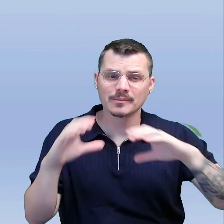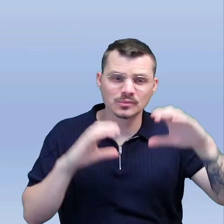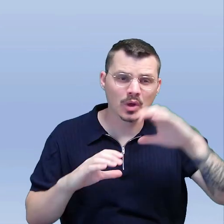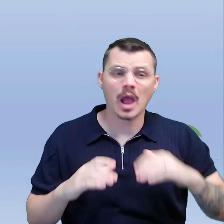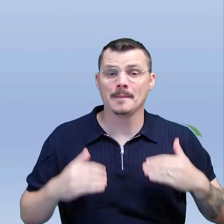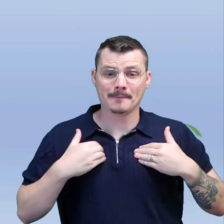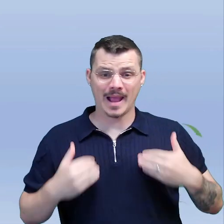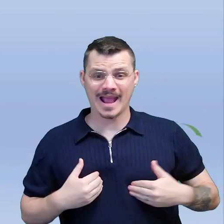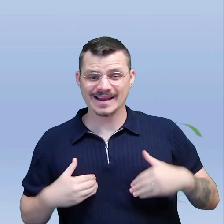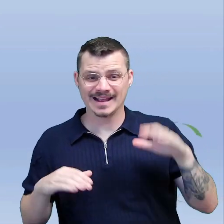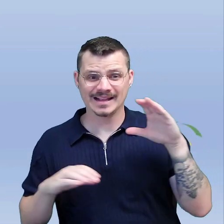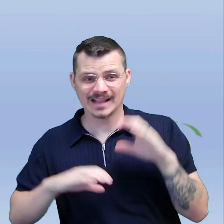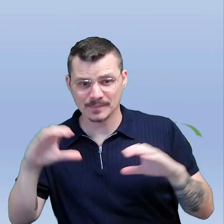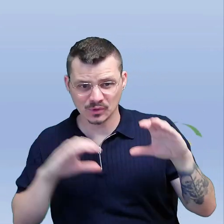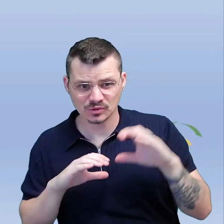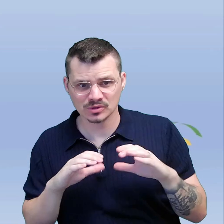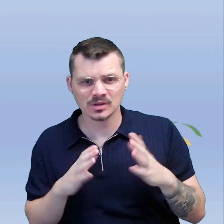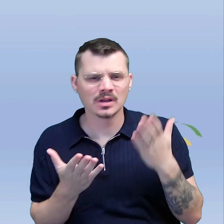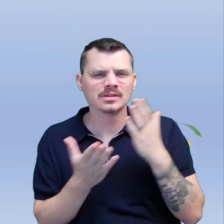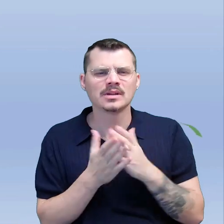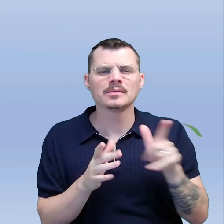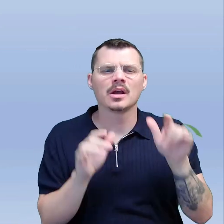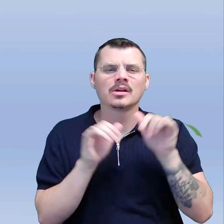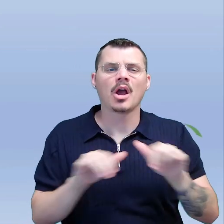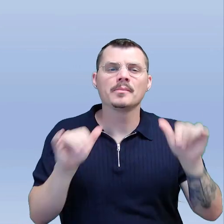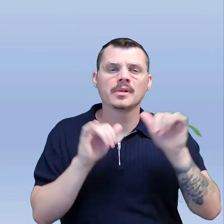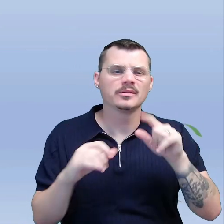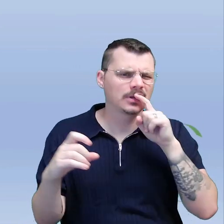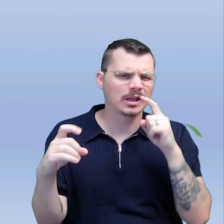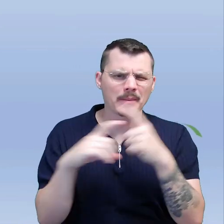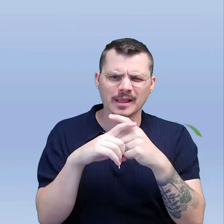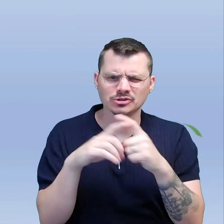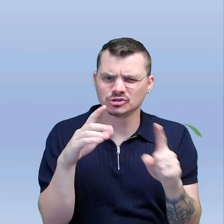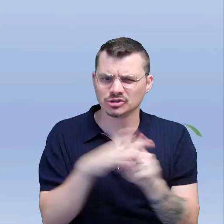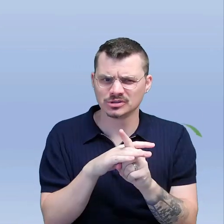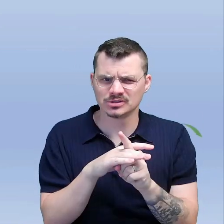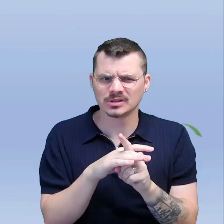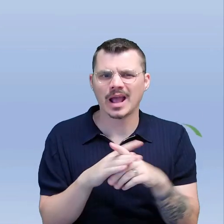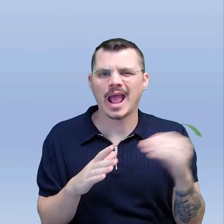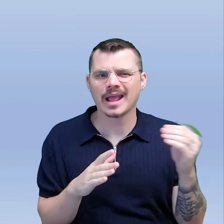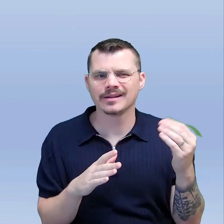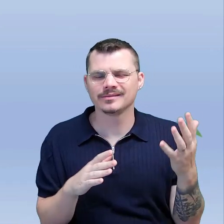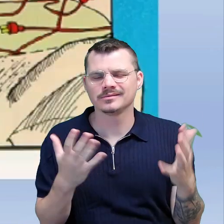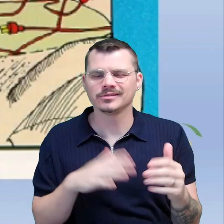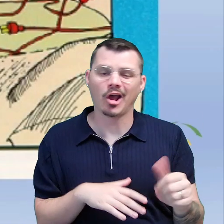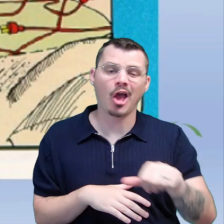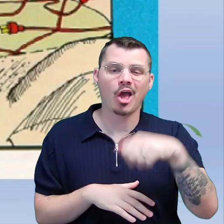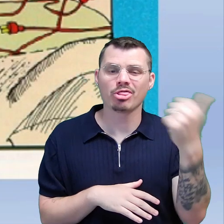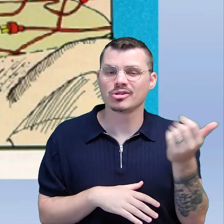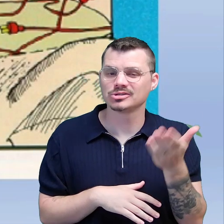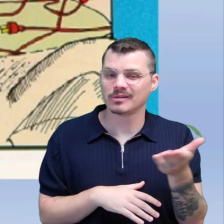body chemicals, common complications, and other stuff.